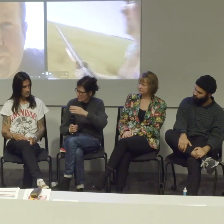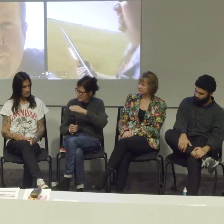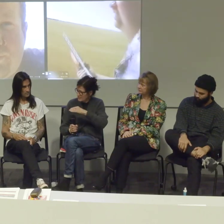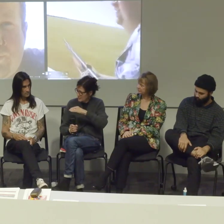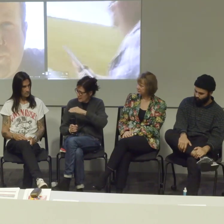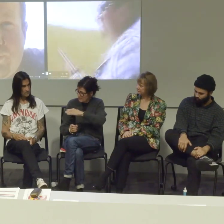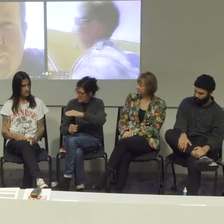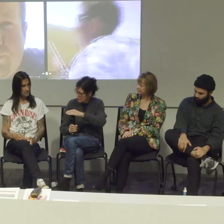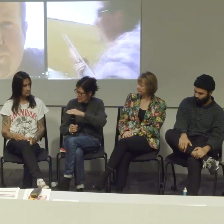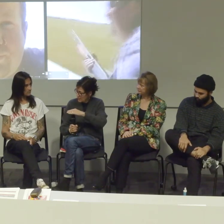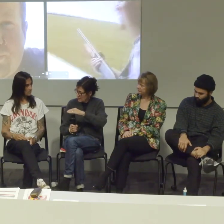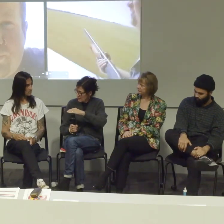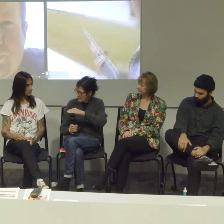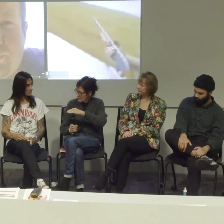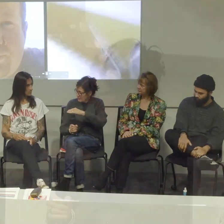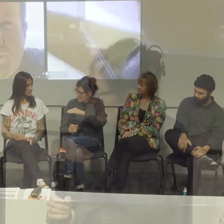know, someone like me who,